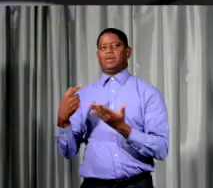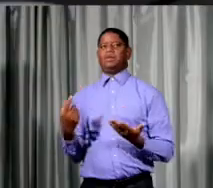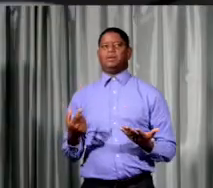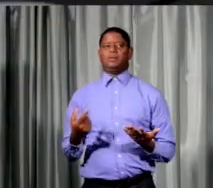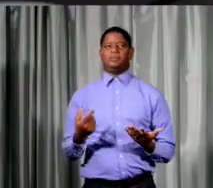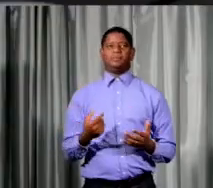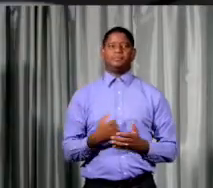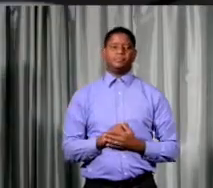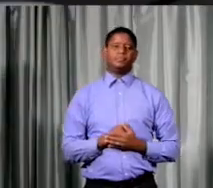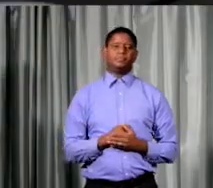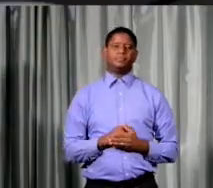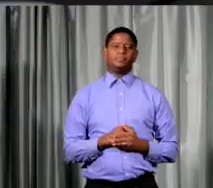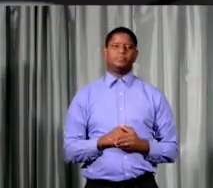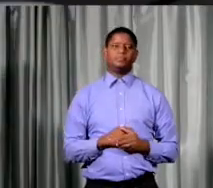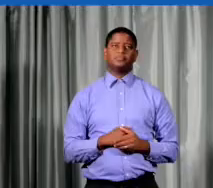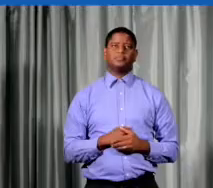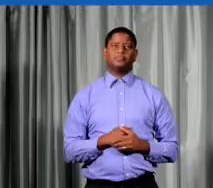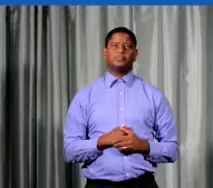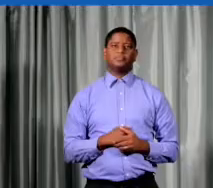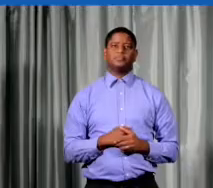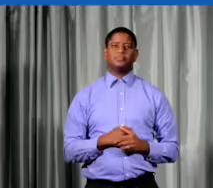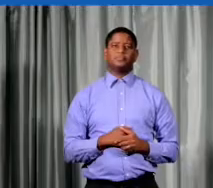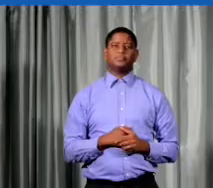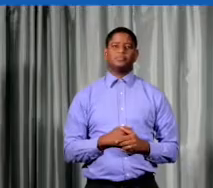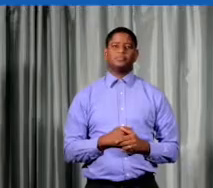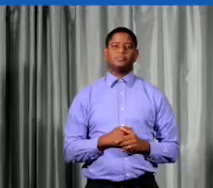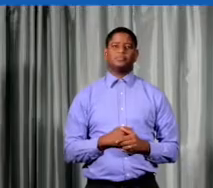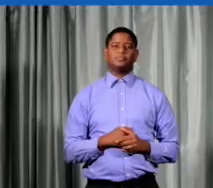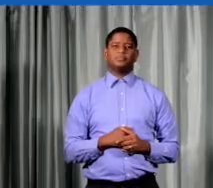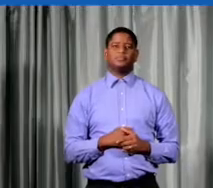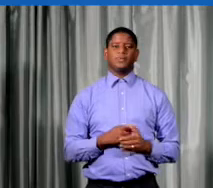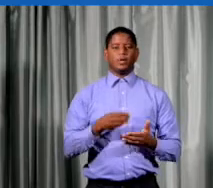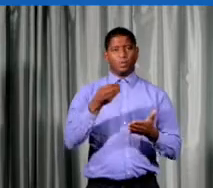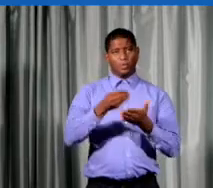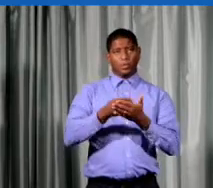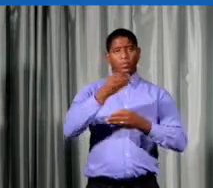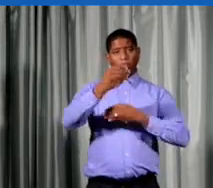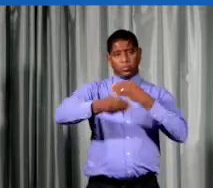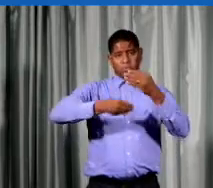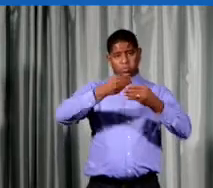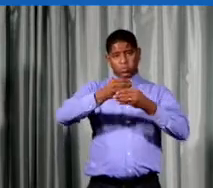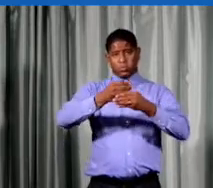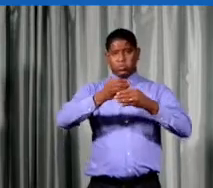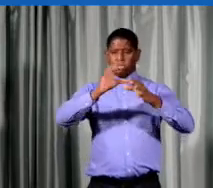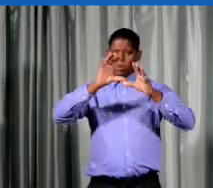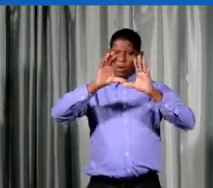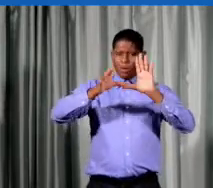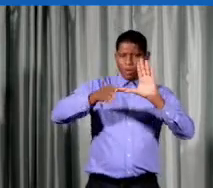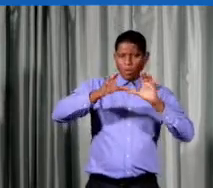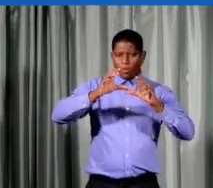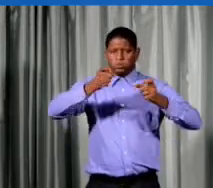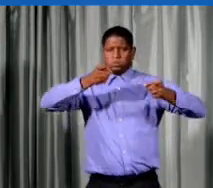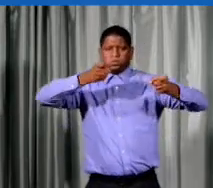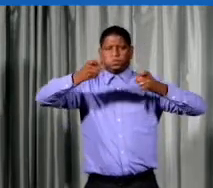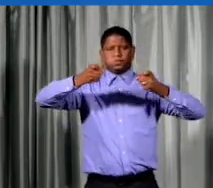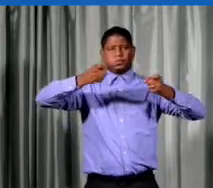your suppliers, etc. All right, management of the financial statements. Just some what you could use